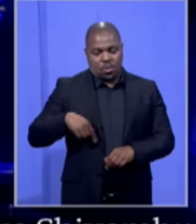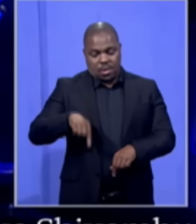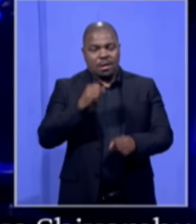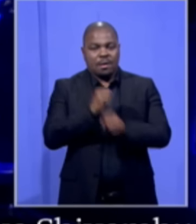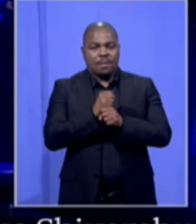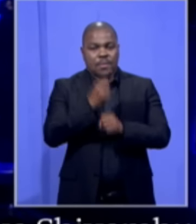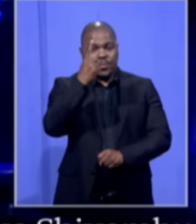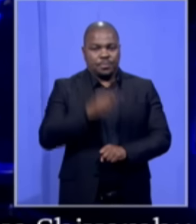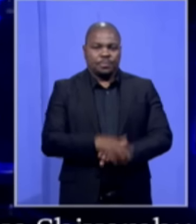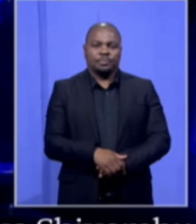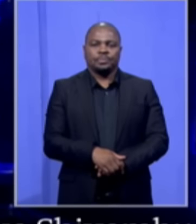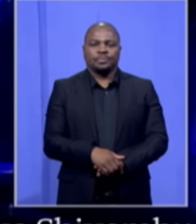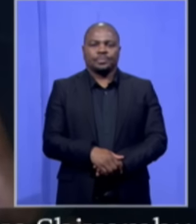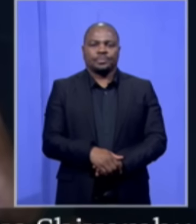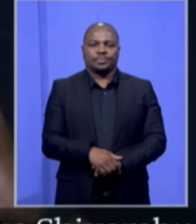Gauteng.